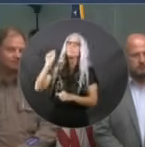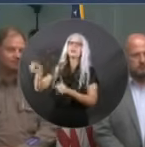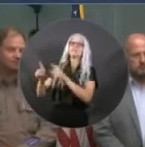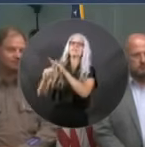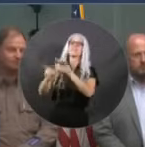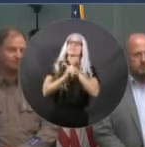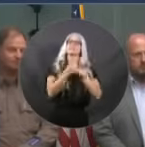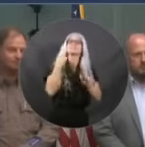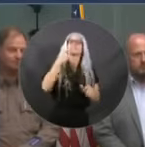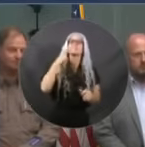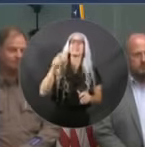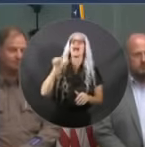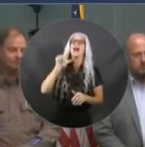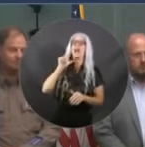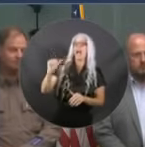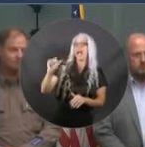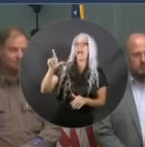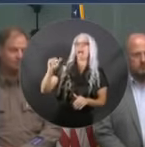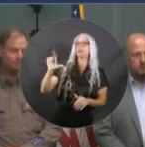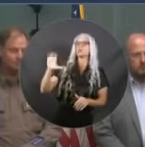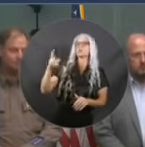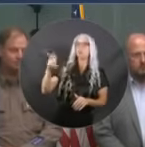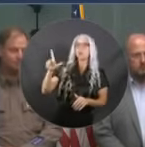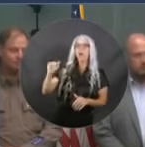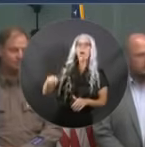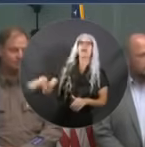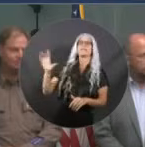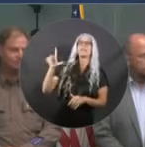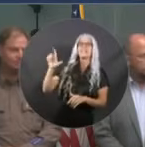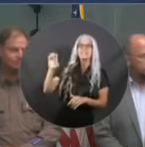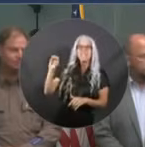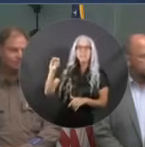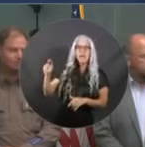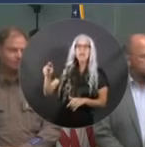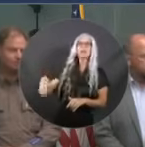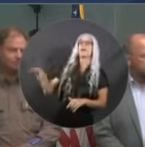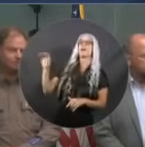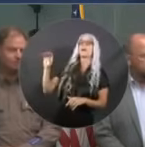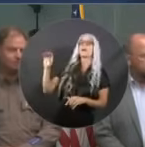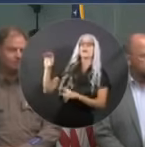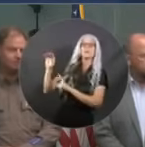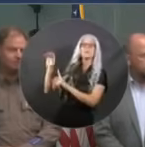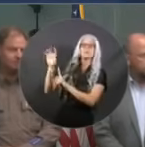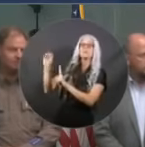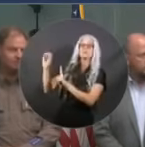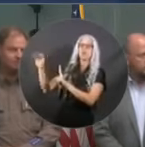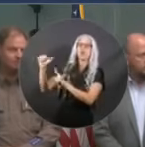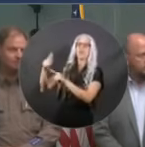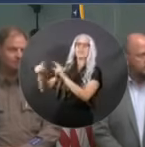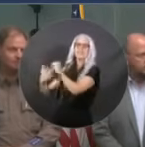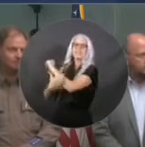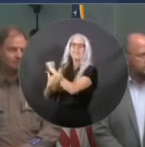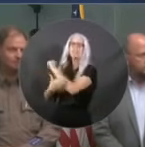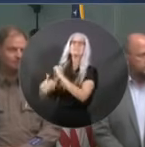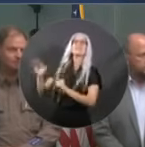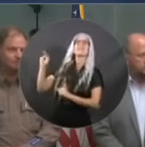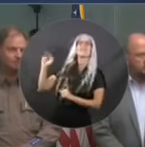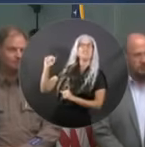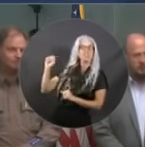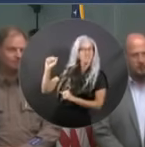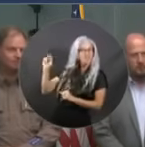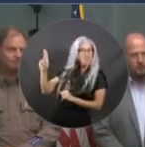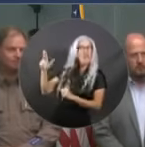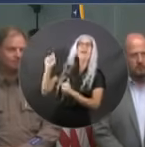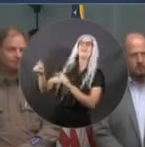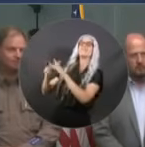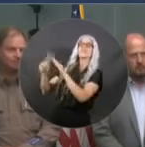Hamilton, Leon, Nassau, Putnam, and Sumter. Know your zone on that. Typically, these are going to be zones A. Some will be zone